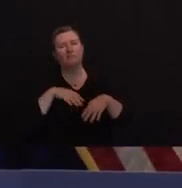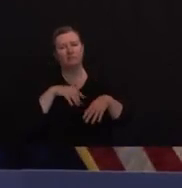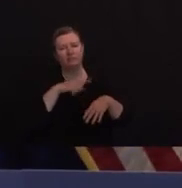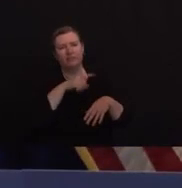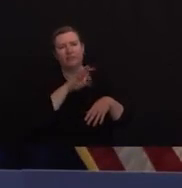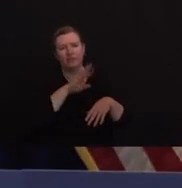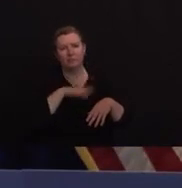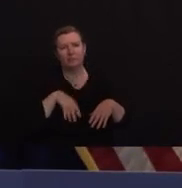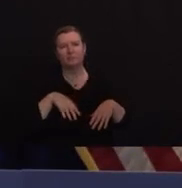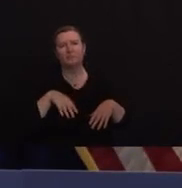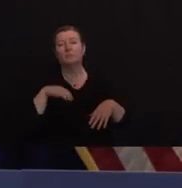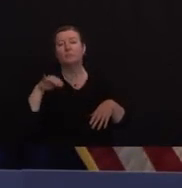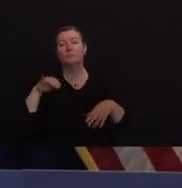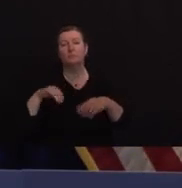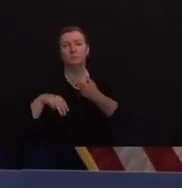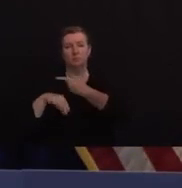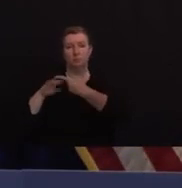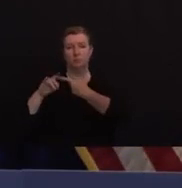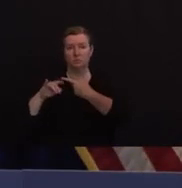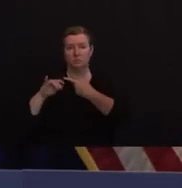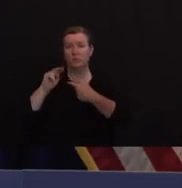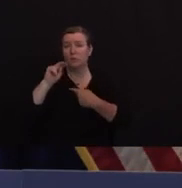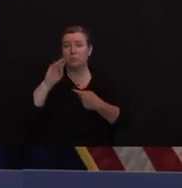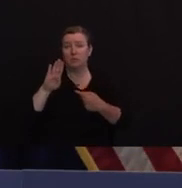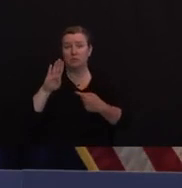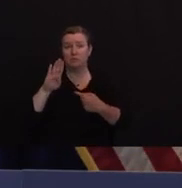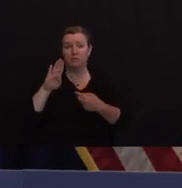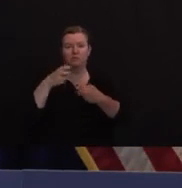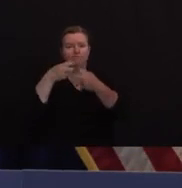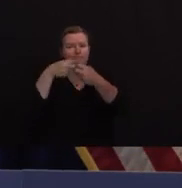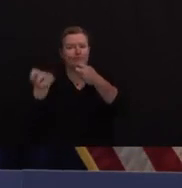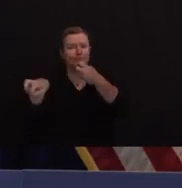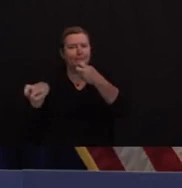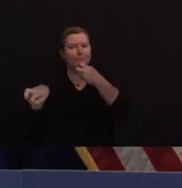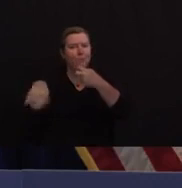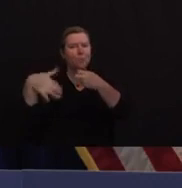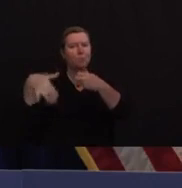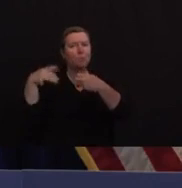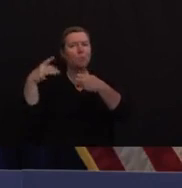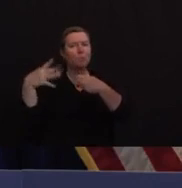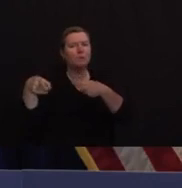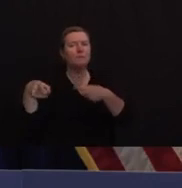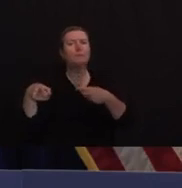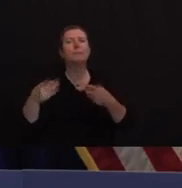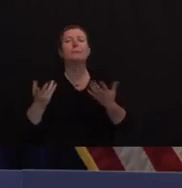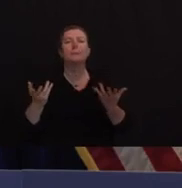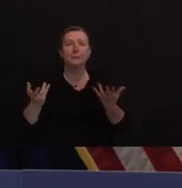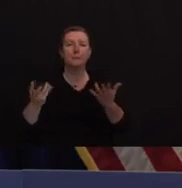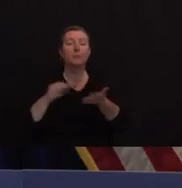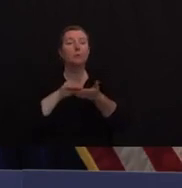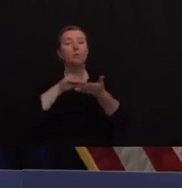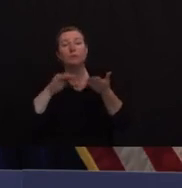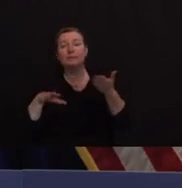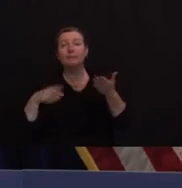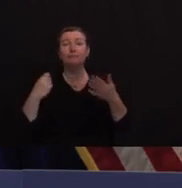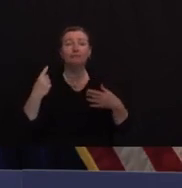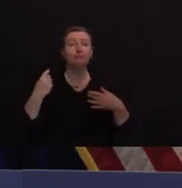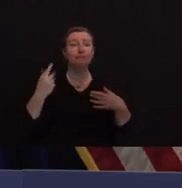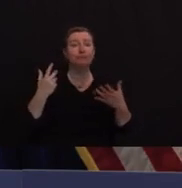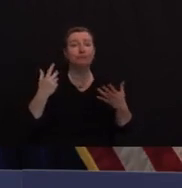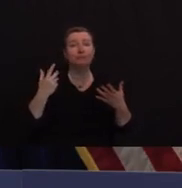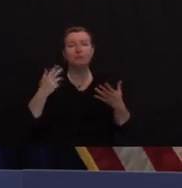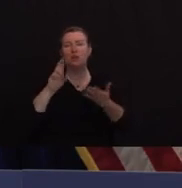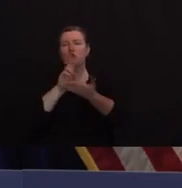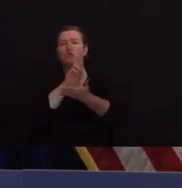difficult. It's the one city because of the students. Remember, Rutgers was the first university in the United States